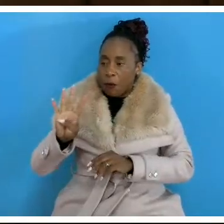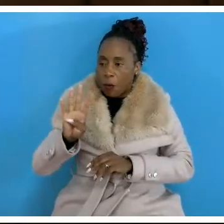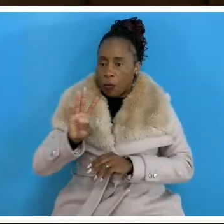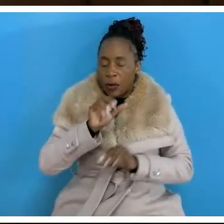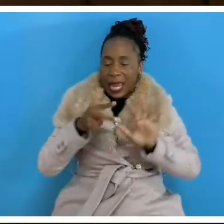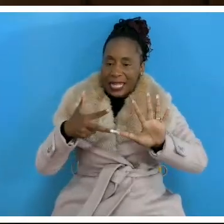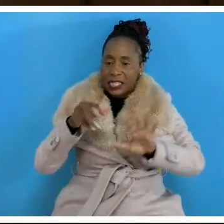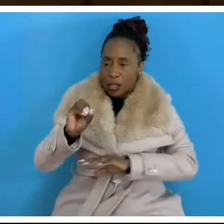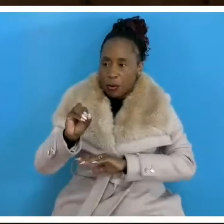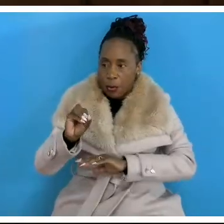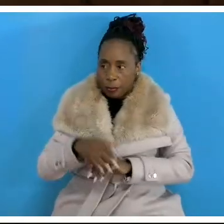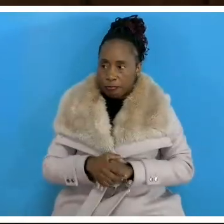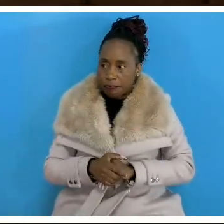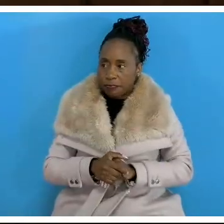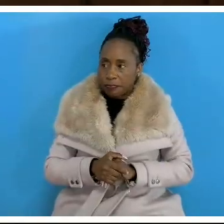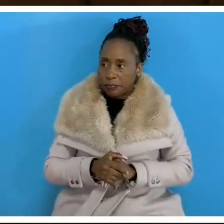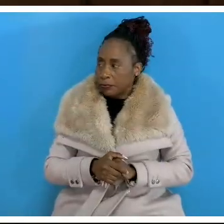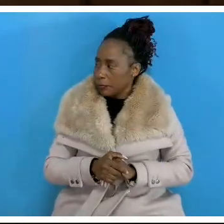0480.